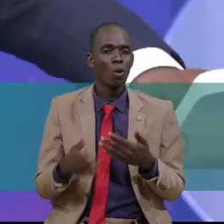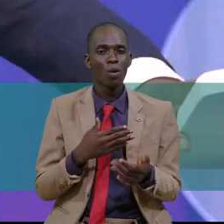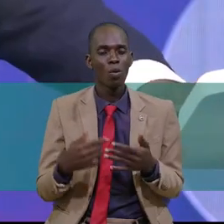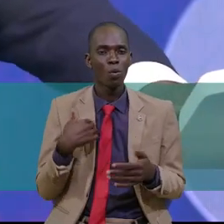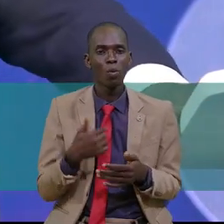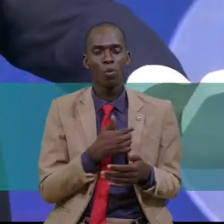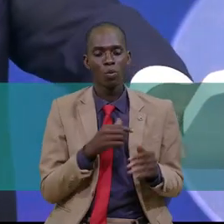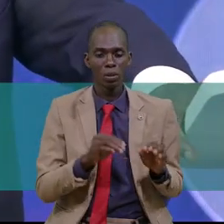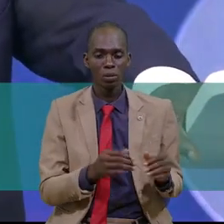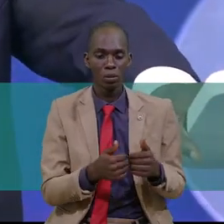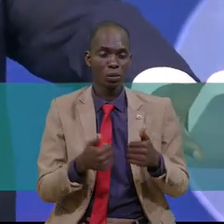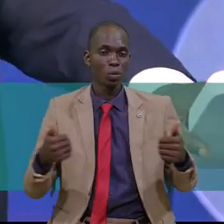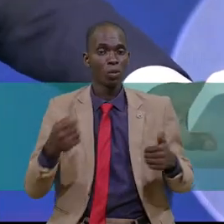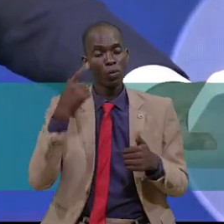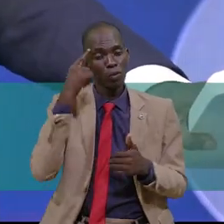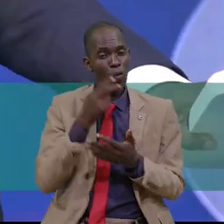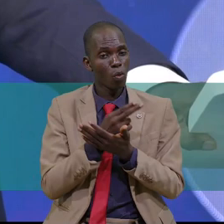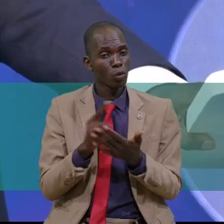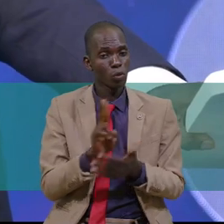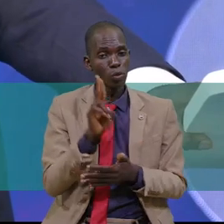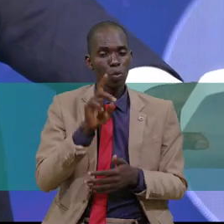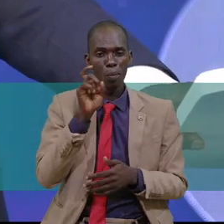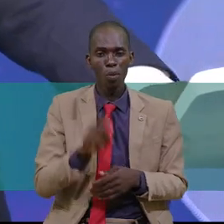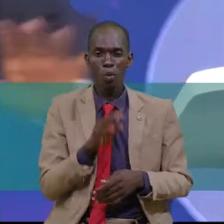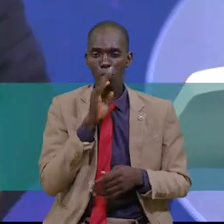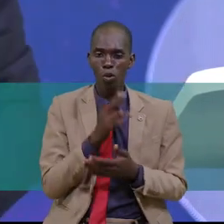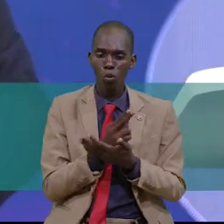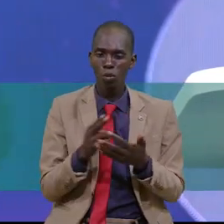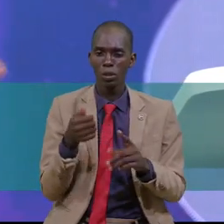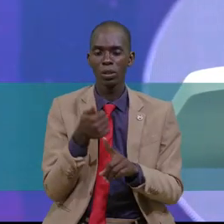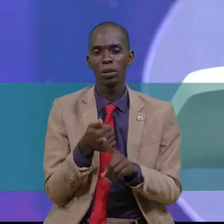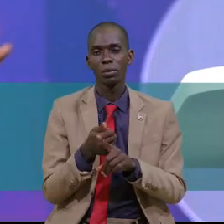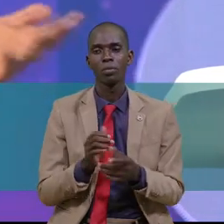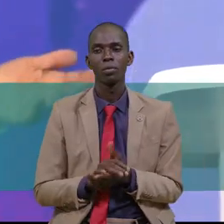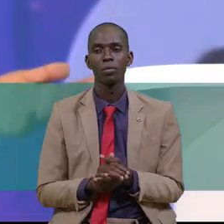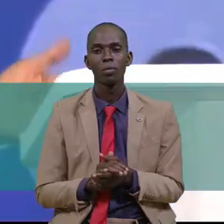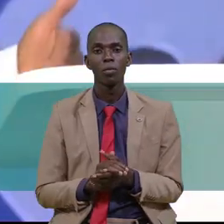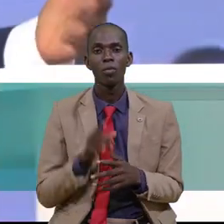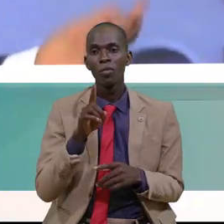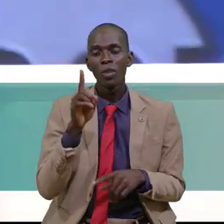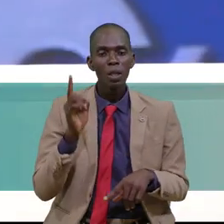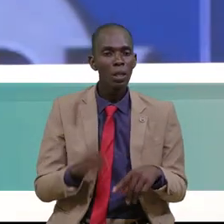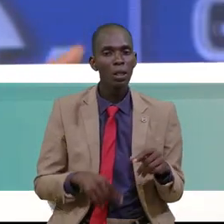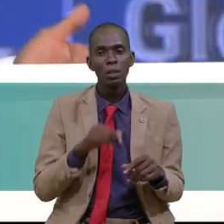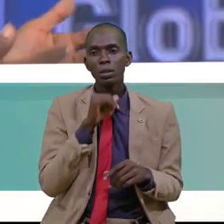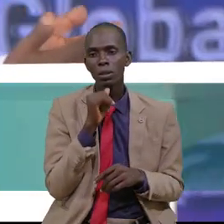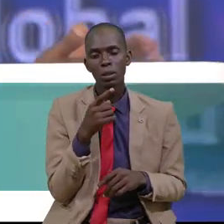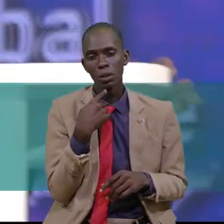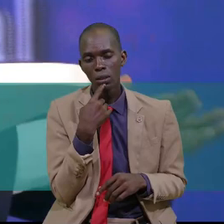holy use must be holy itself. You cannot set Nadab and